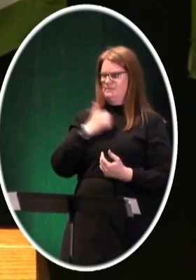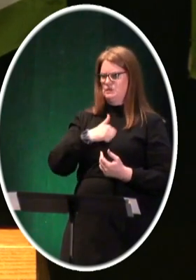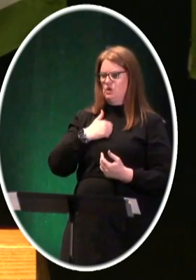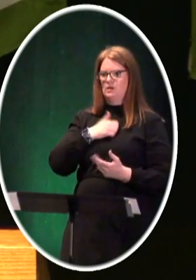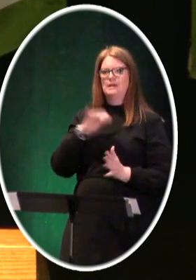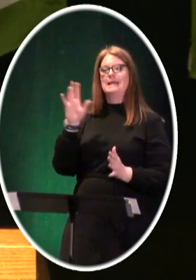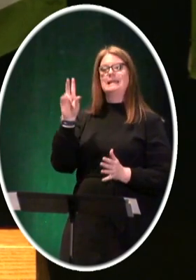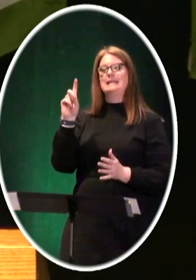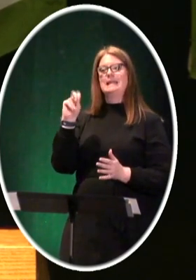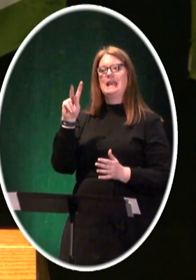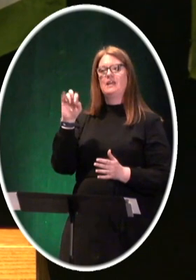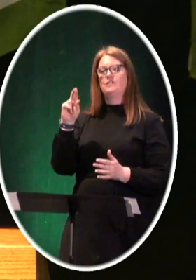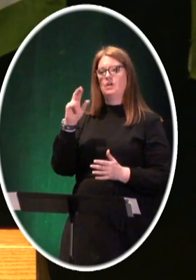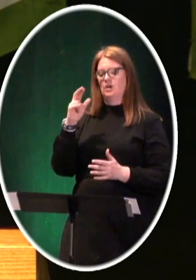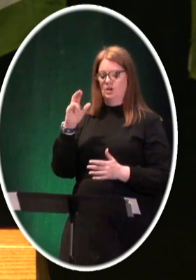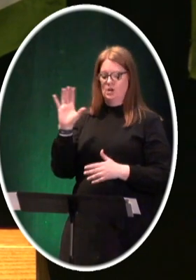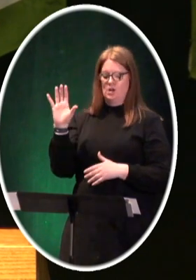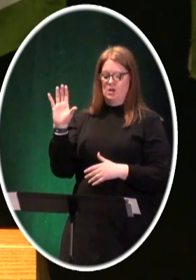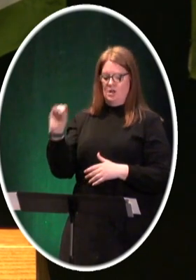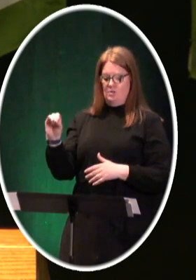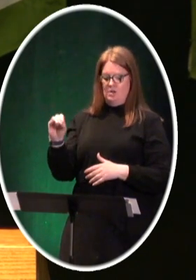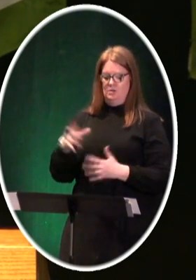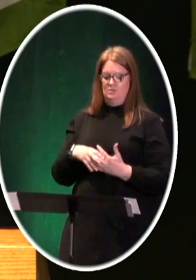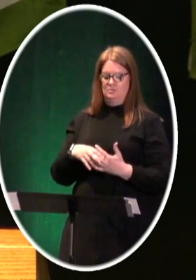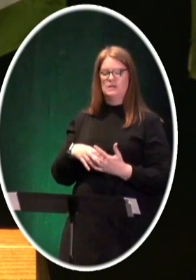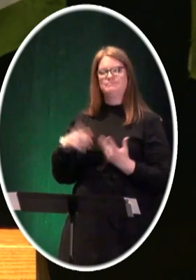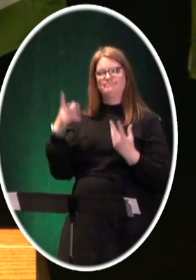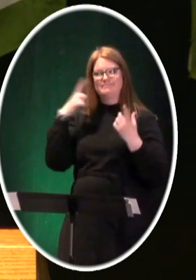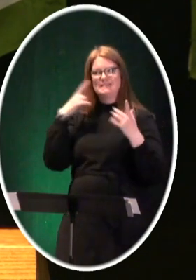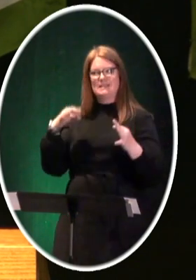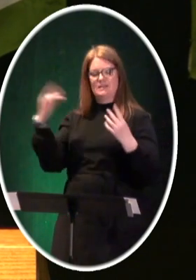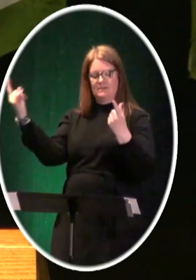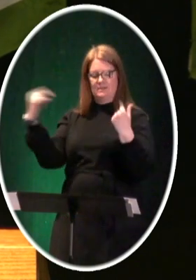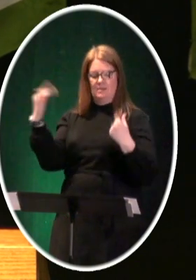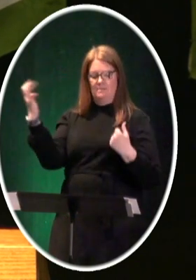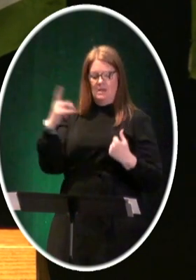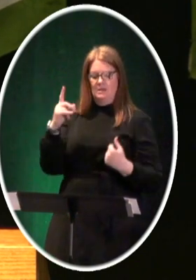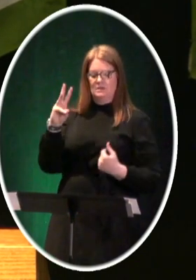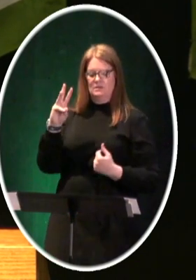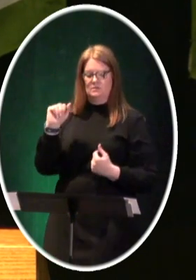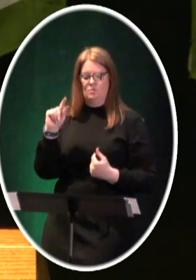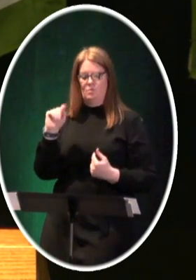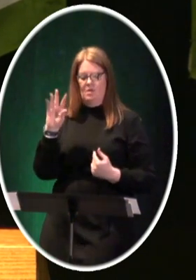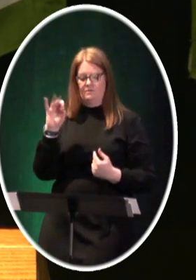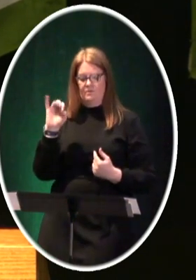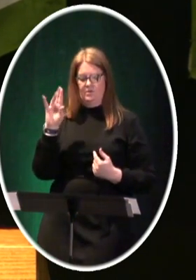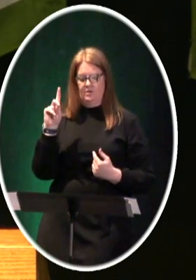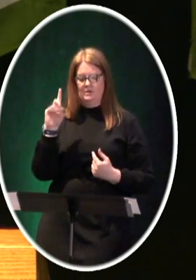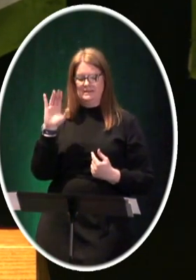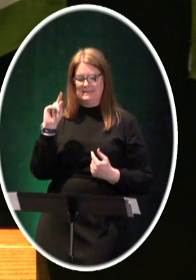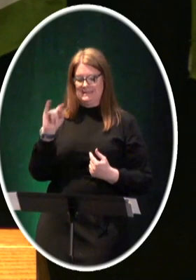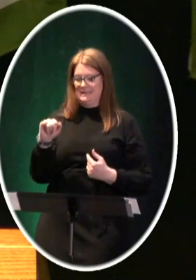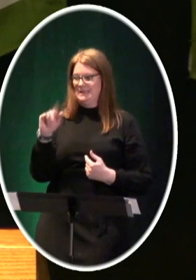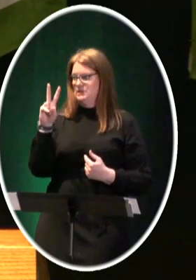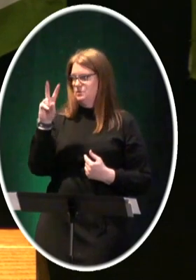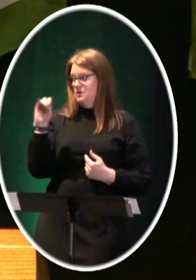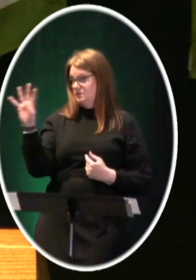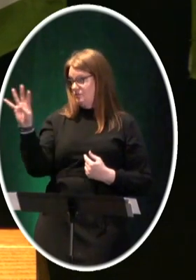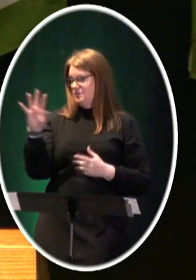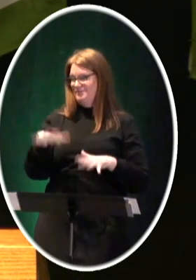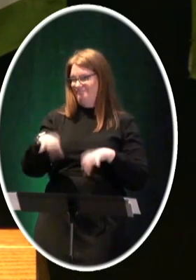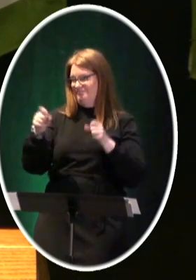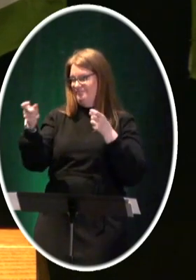Denver, Colorado, but ultimately returned to Watford City in 2004 to take over the family